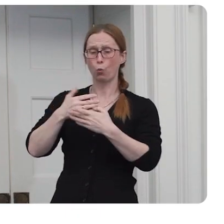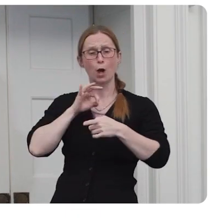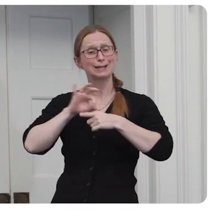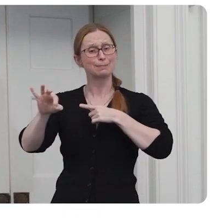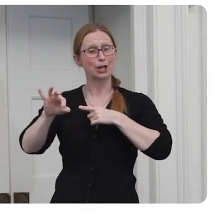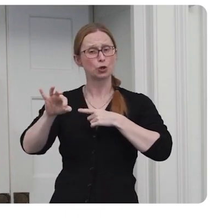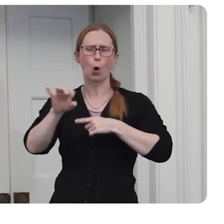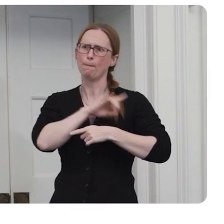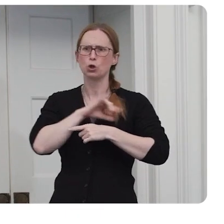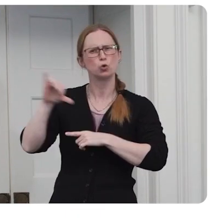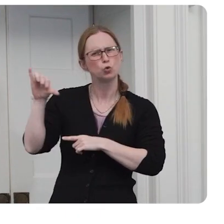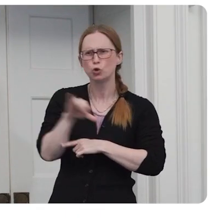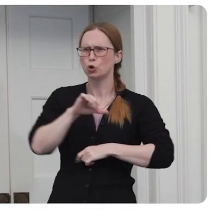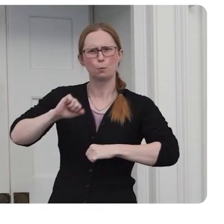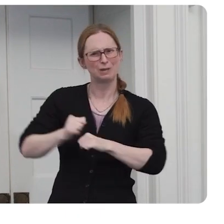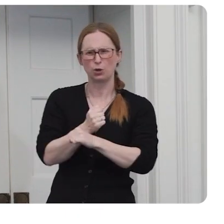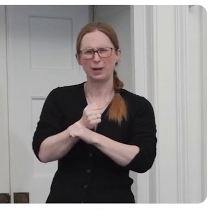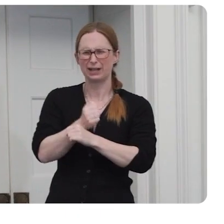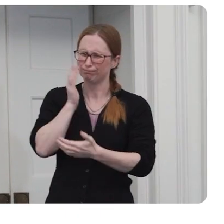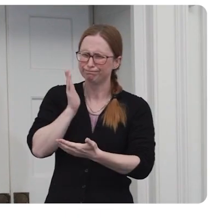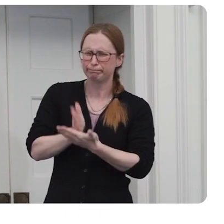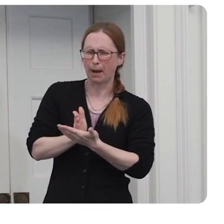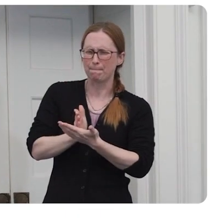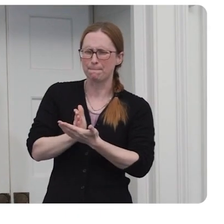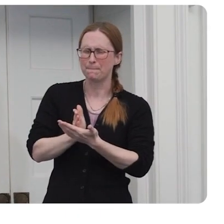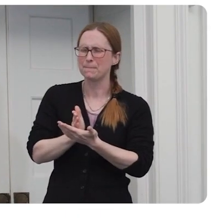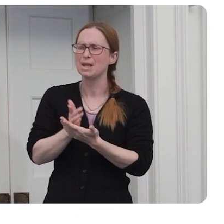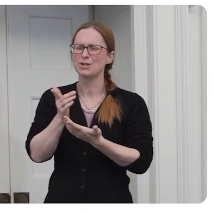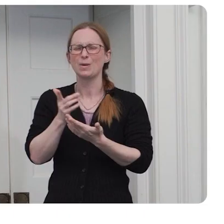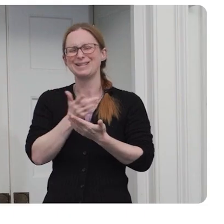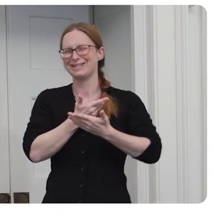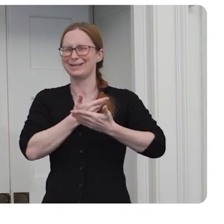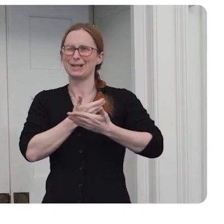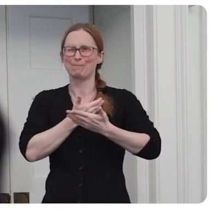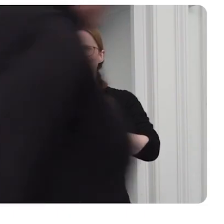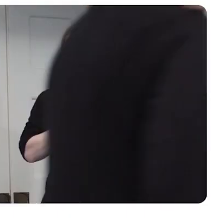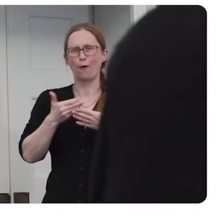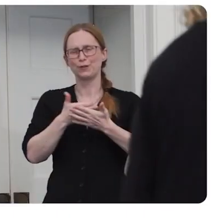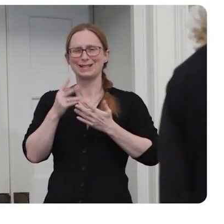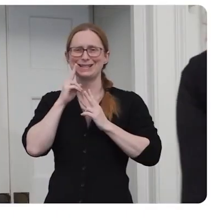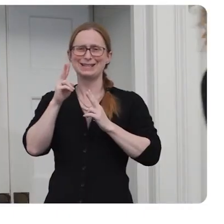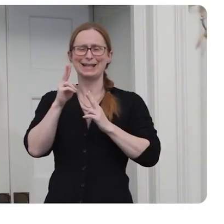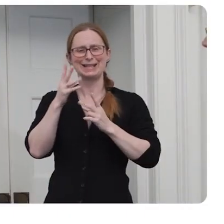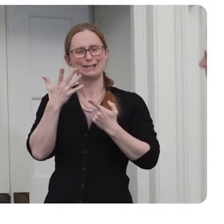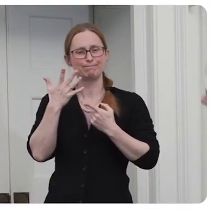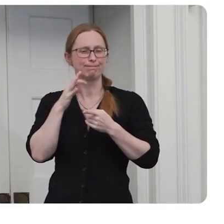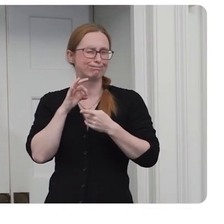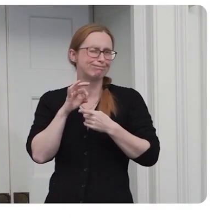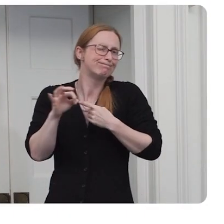you're doing is really special because you shouldn't be doing it. By rights, you shouldn't be doing it. And that is often seen as kind of